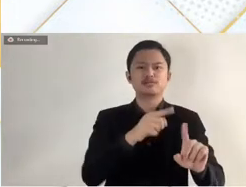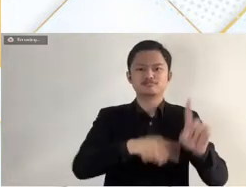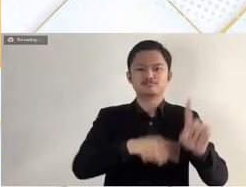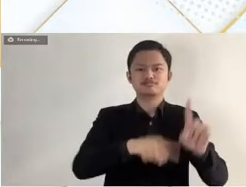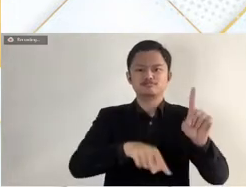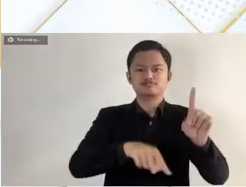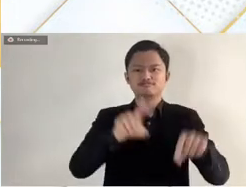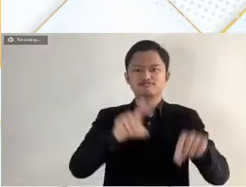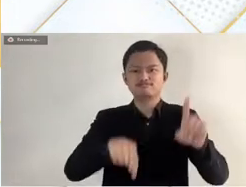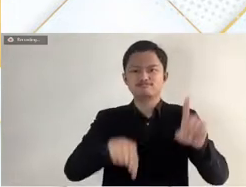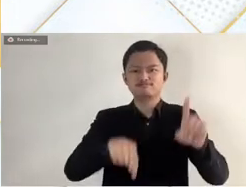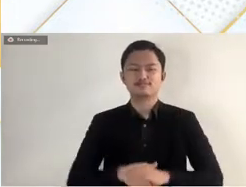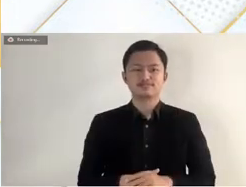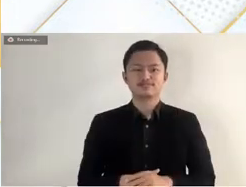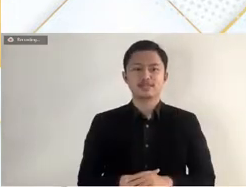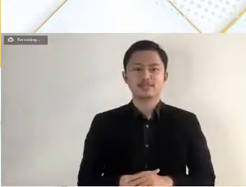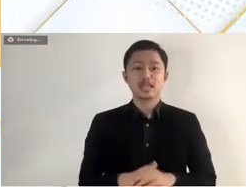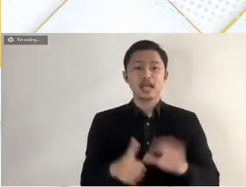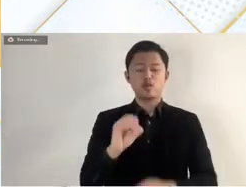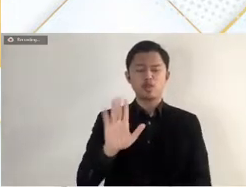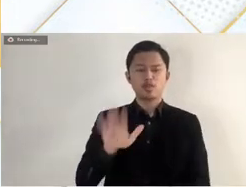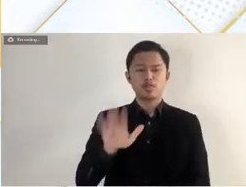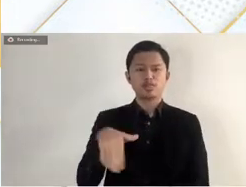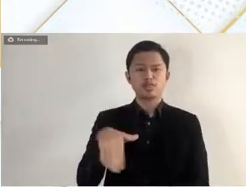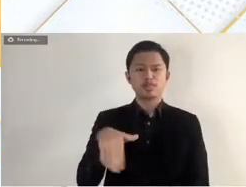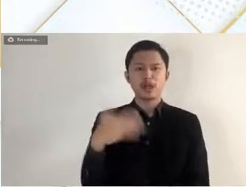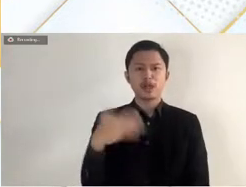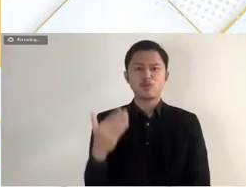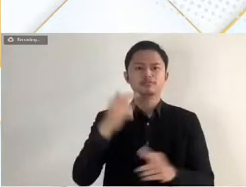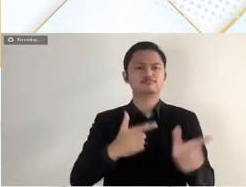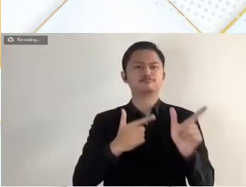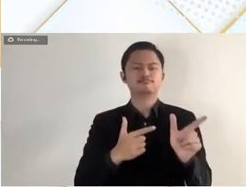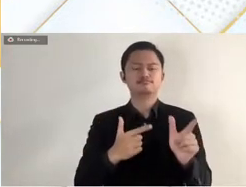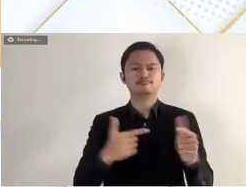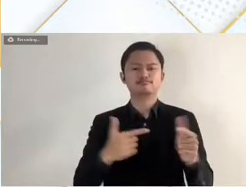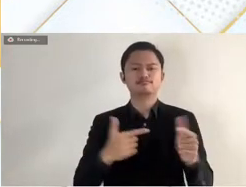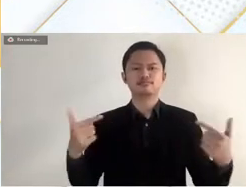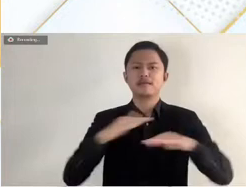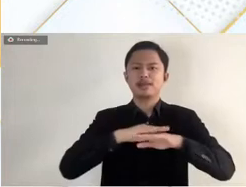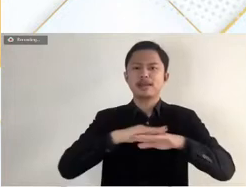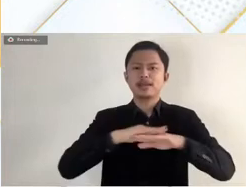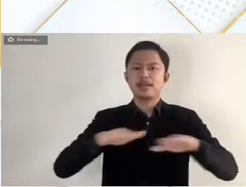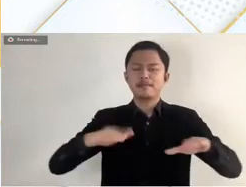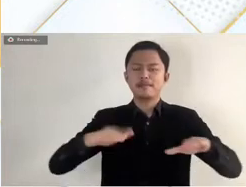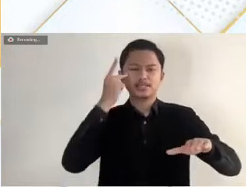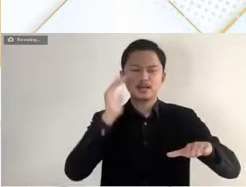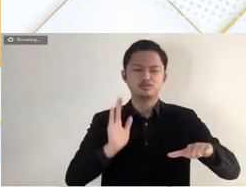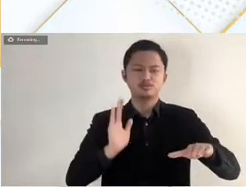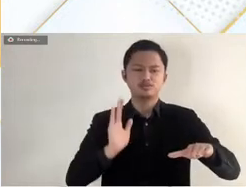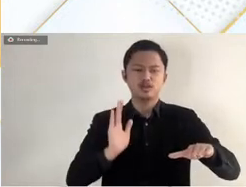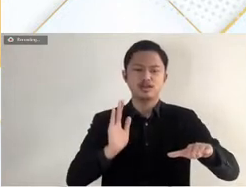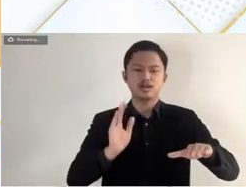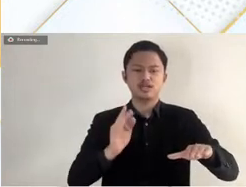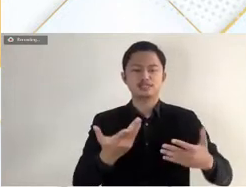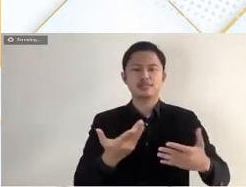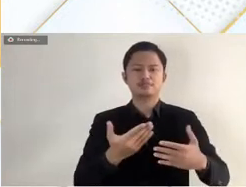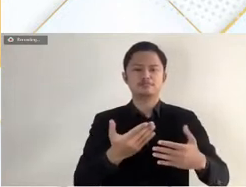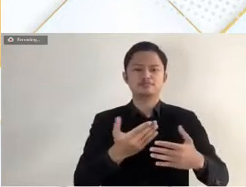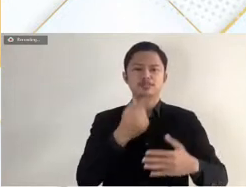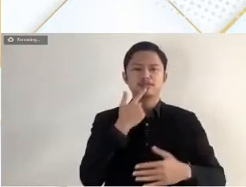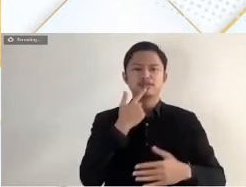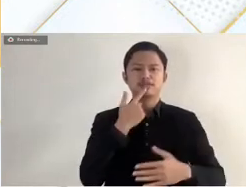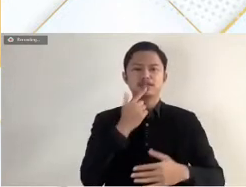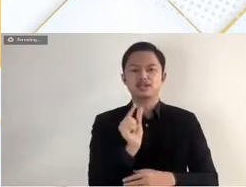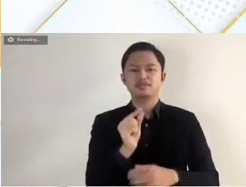more than 6 decades, our peacekeepers have experienced the change of the nature of the UN